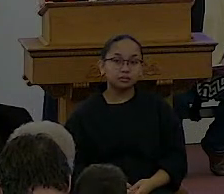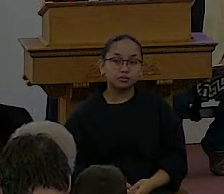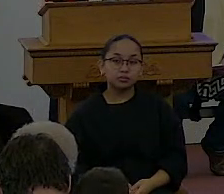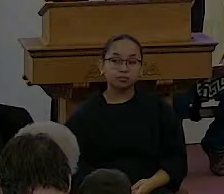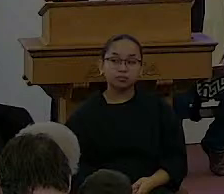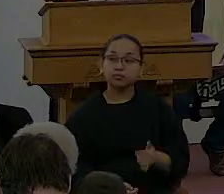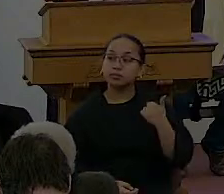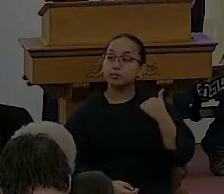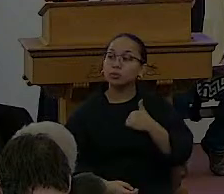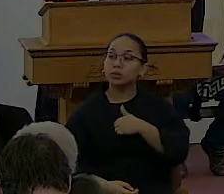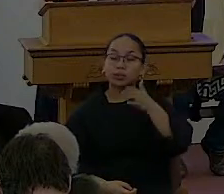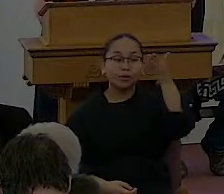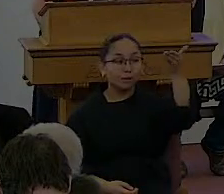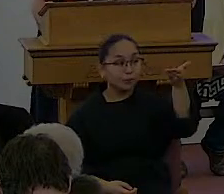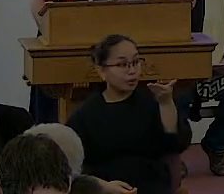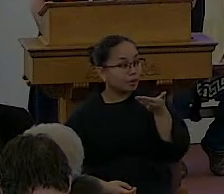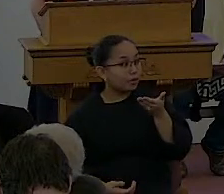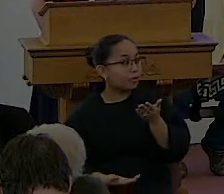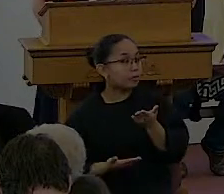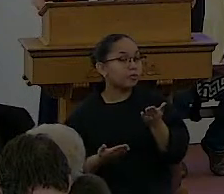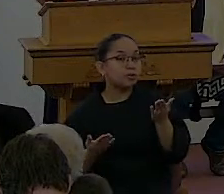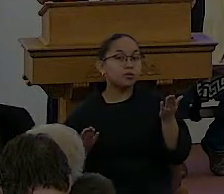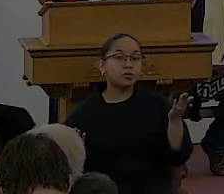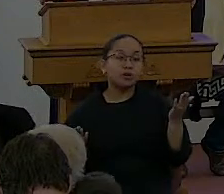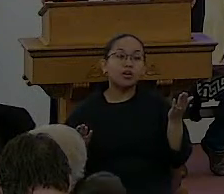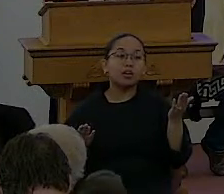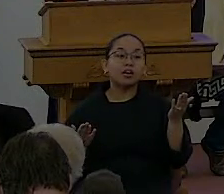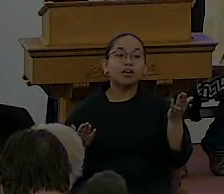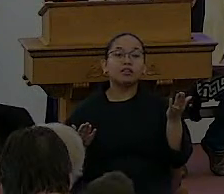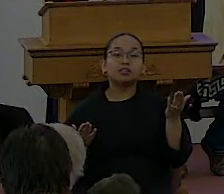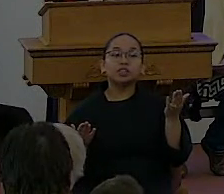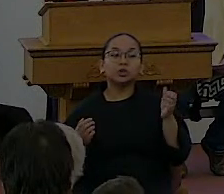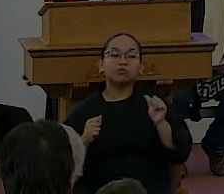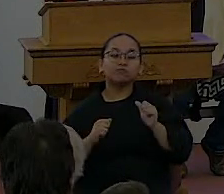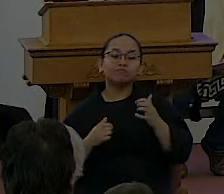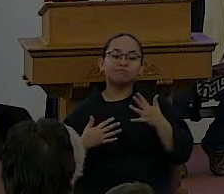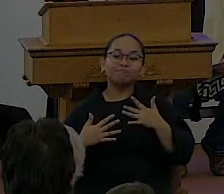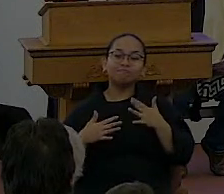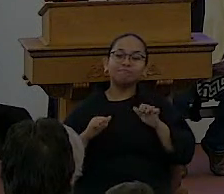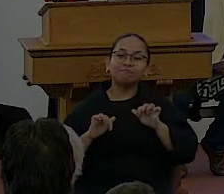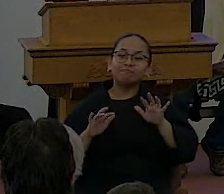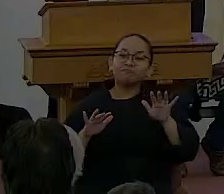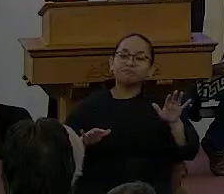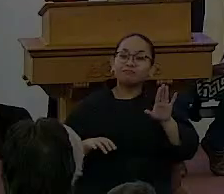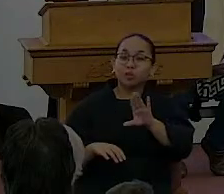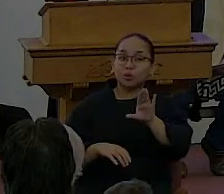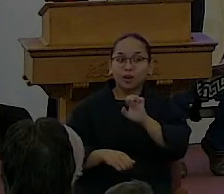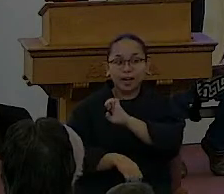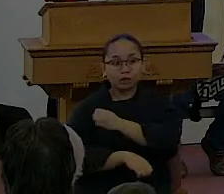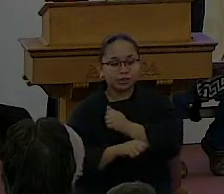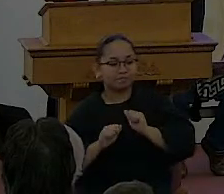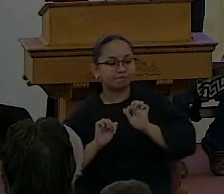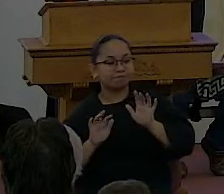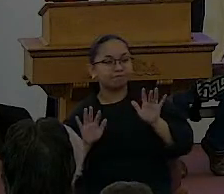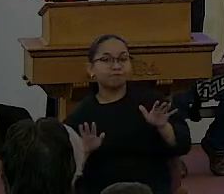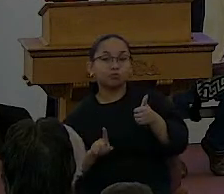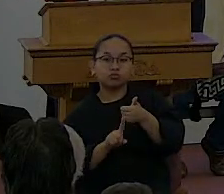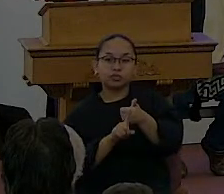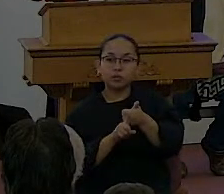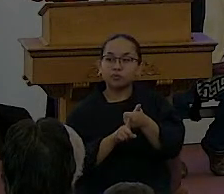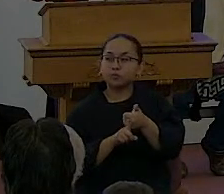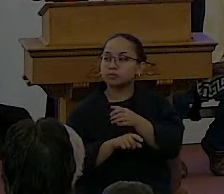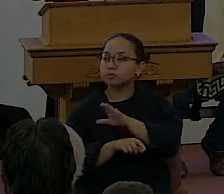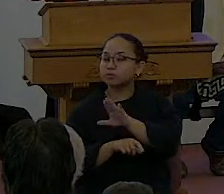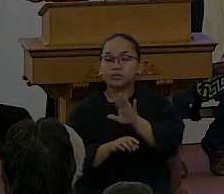We invite you to send your energies to yourself, to your family